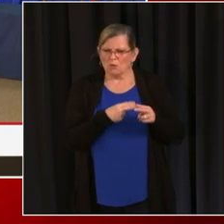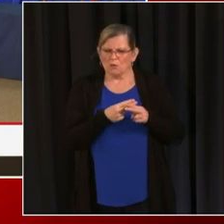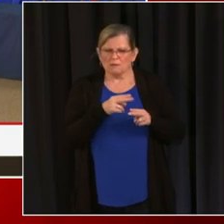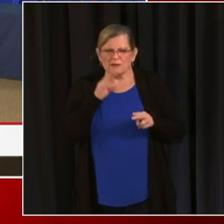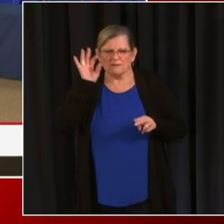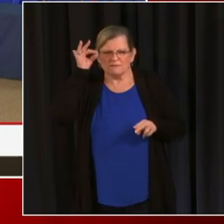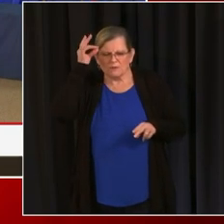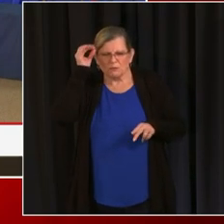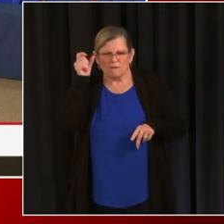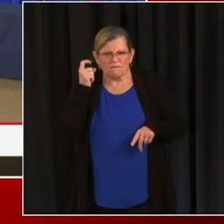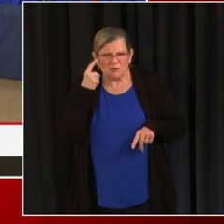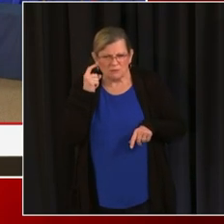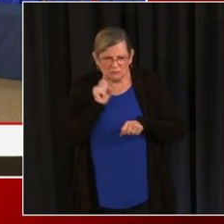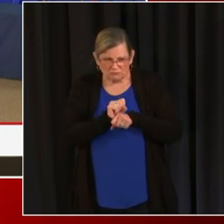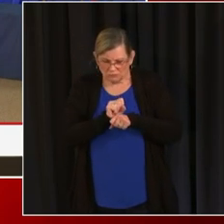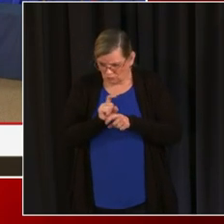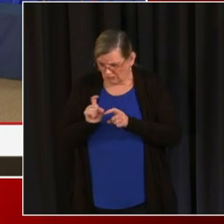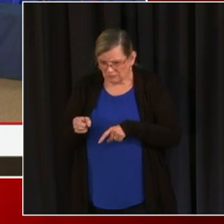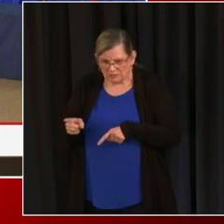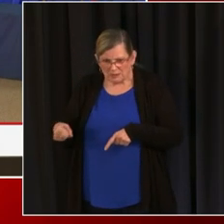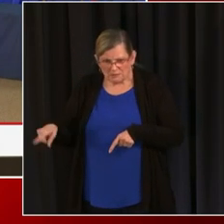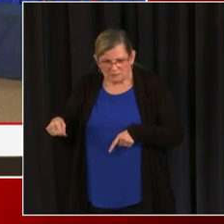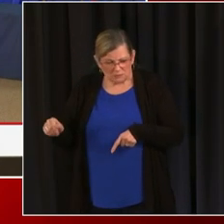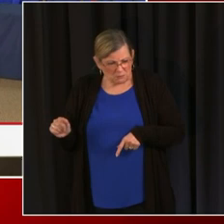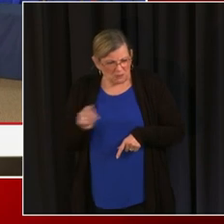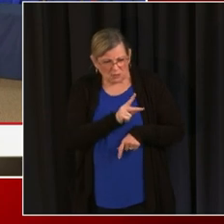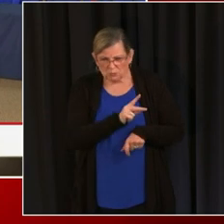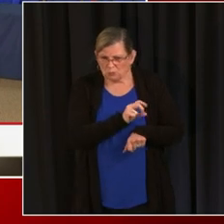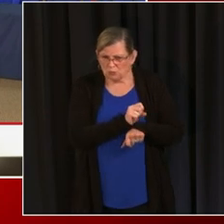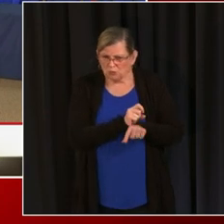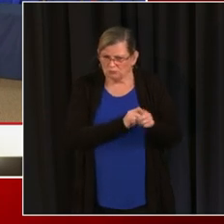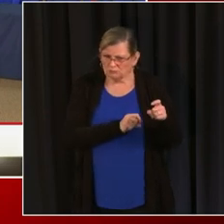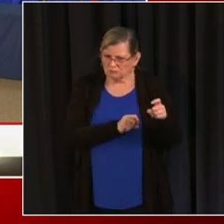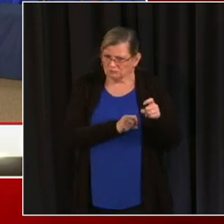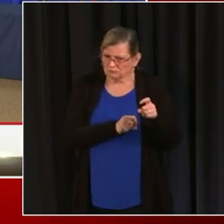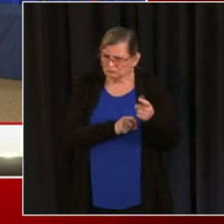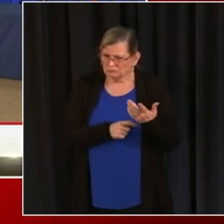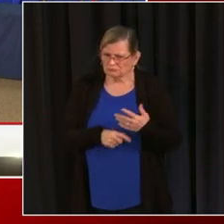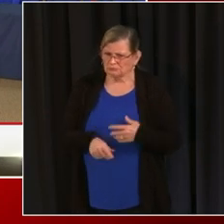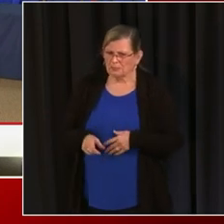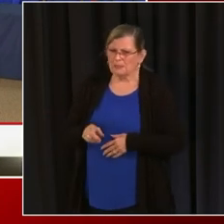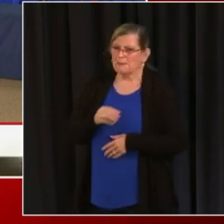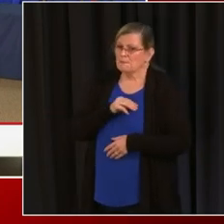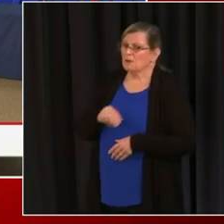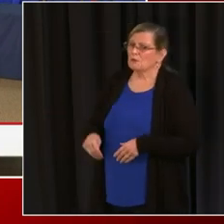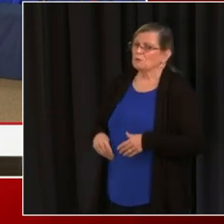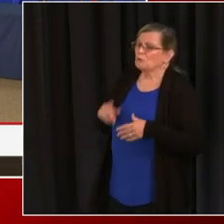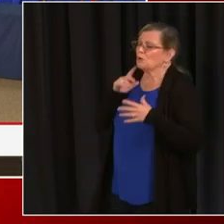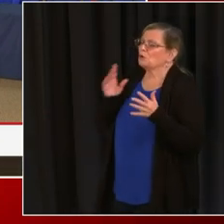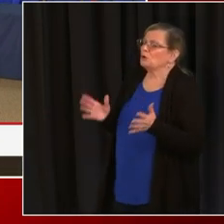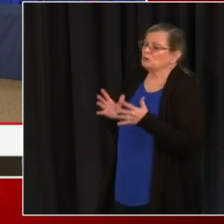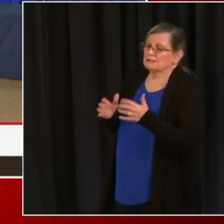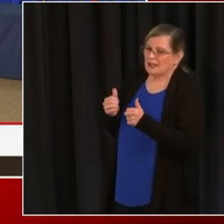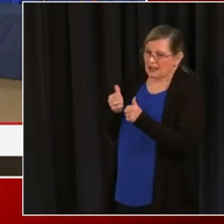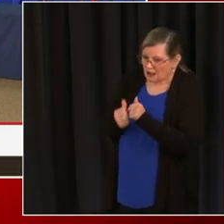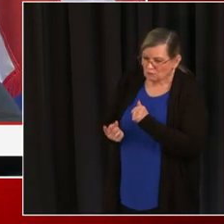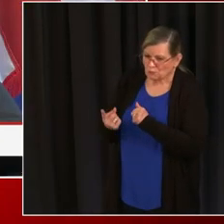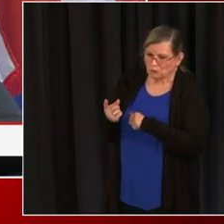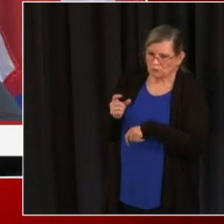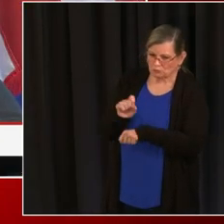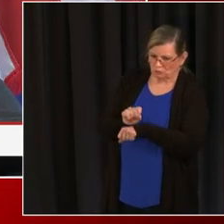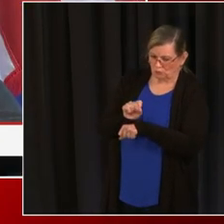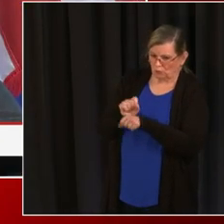government? Would you be giving them the all clear to come back to work? We are encouraging everybody,